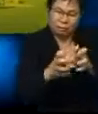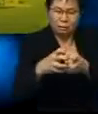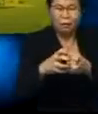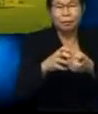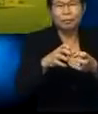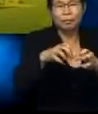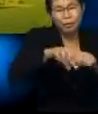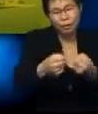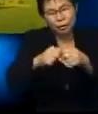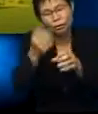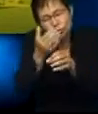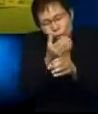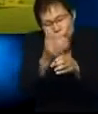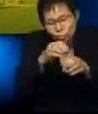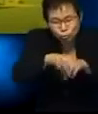small pieces.